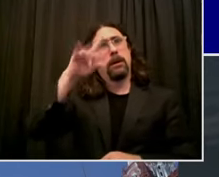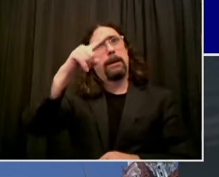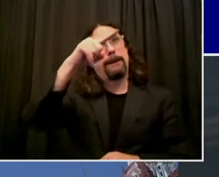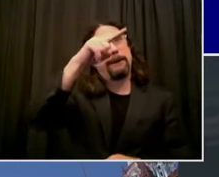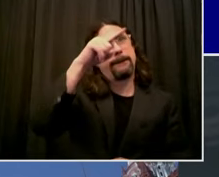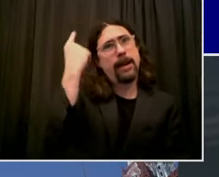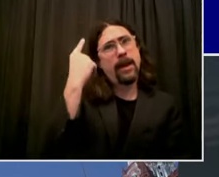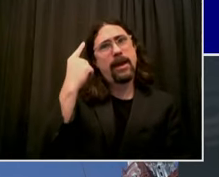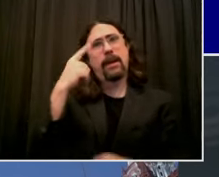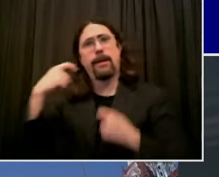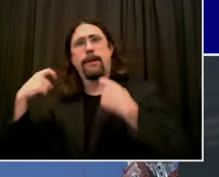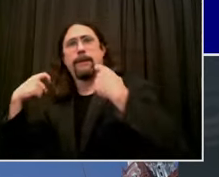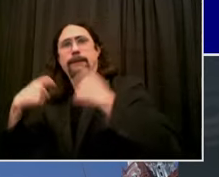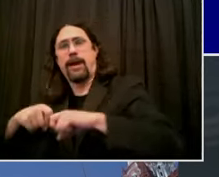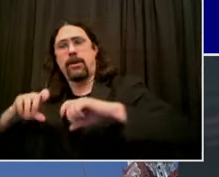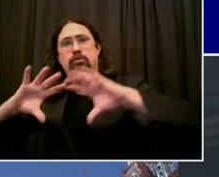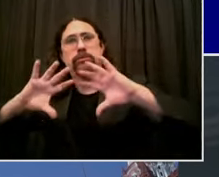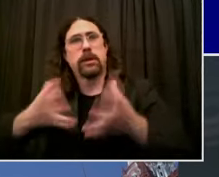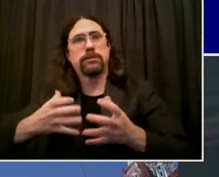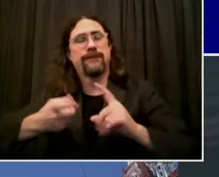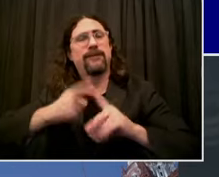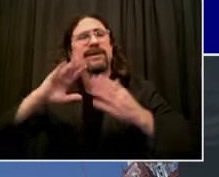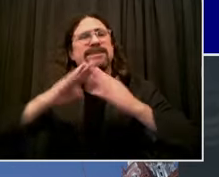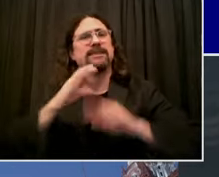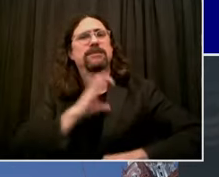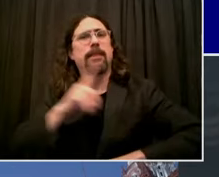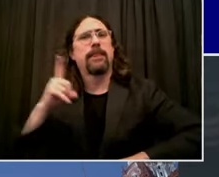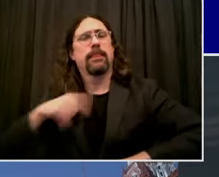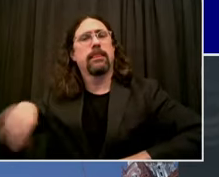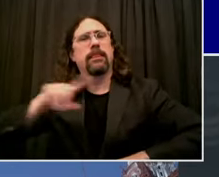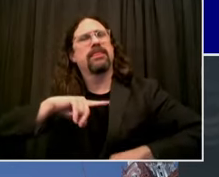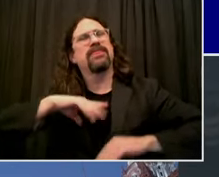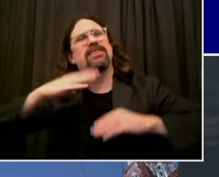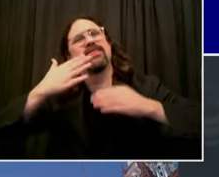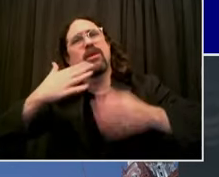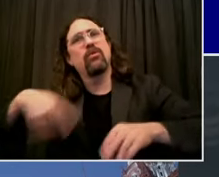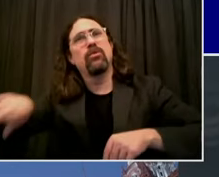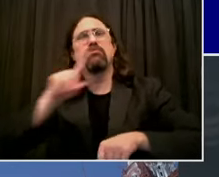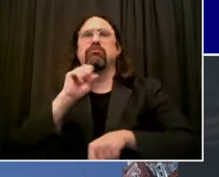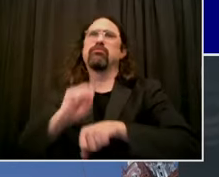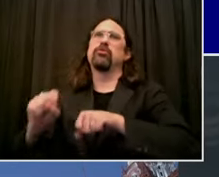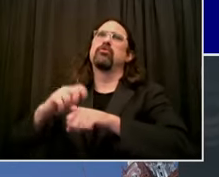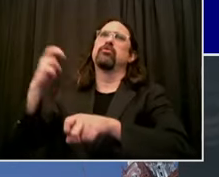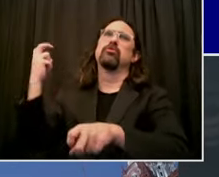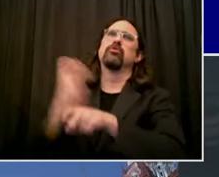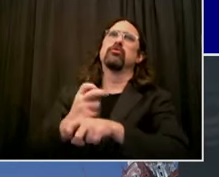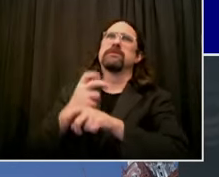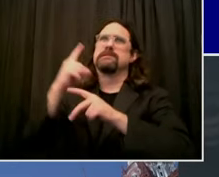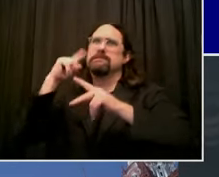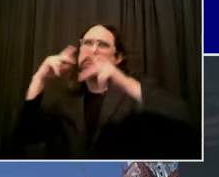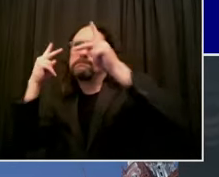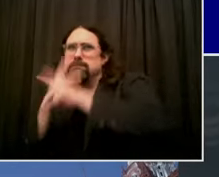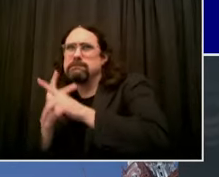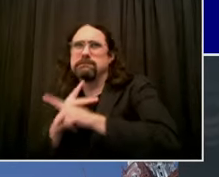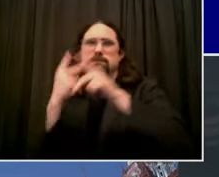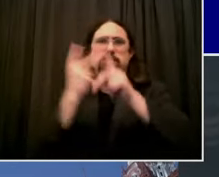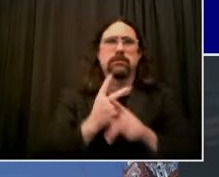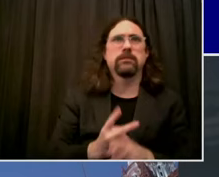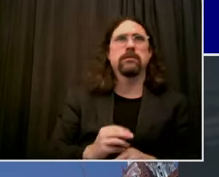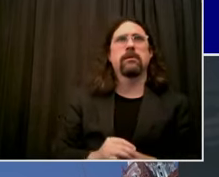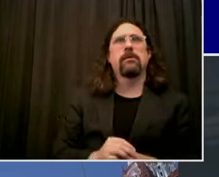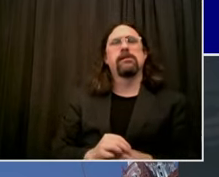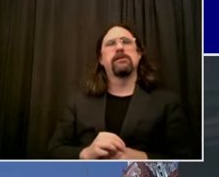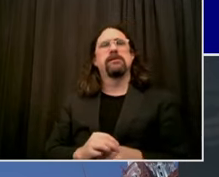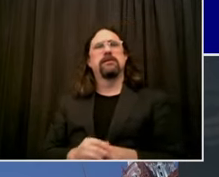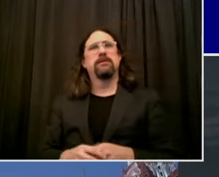take, some of which are legislative, some of which are administrative, some of which are on our budget. But this is going to be an ongoing process of change. It's going to a part of a year and a half of relentless